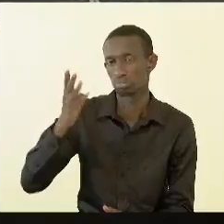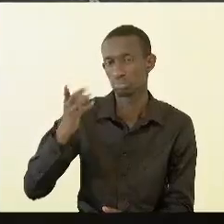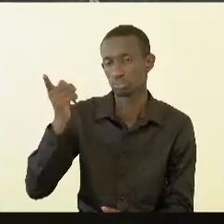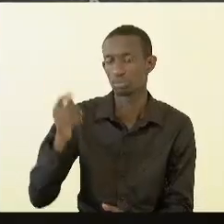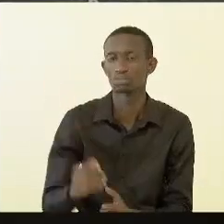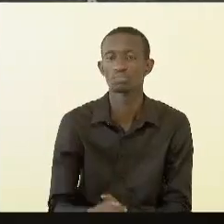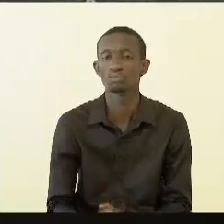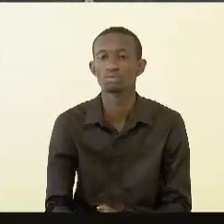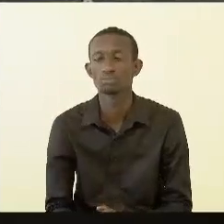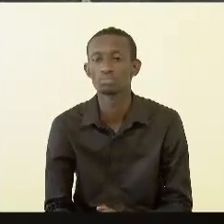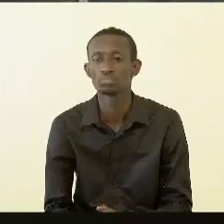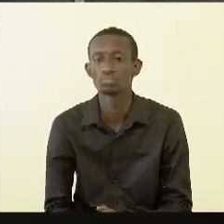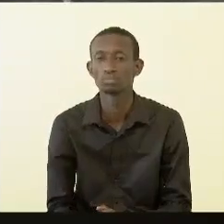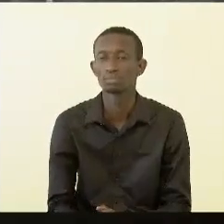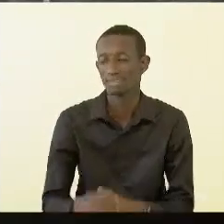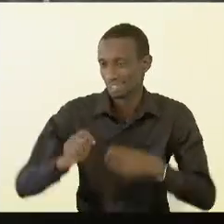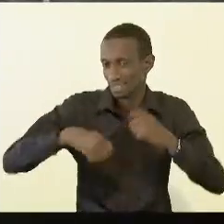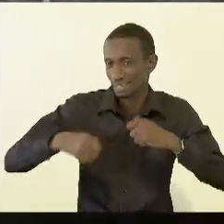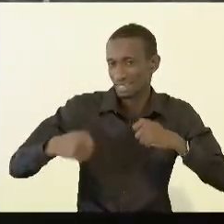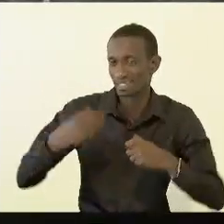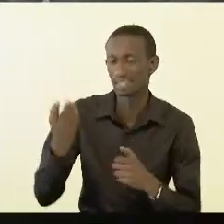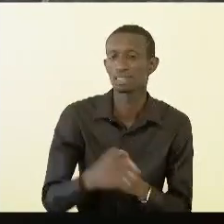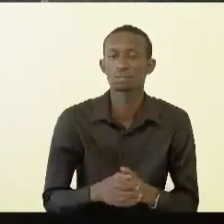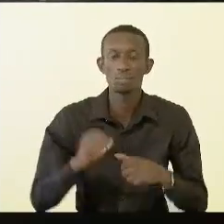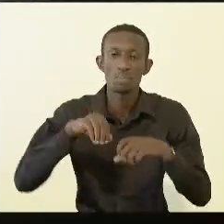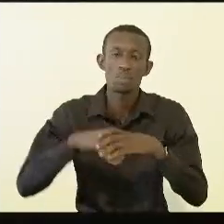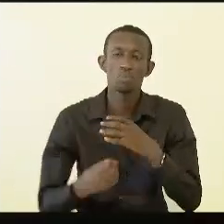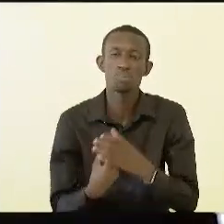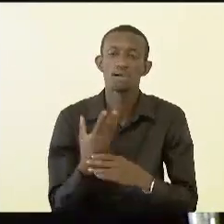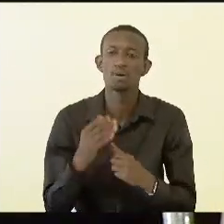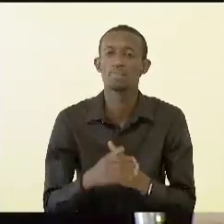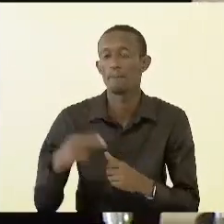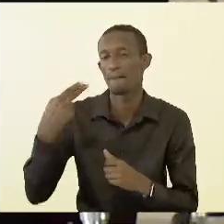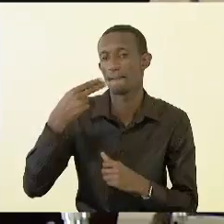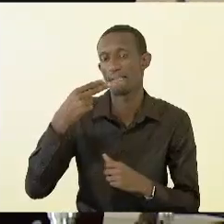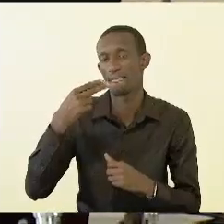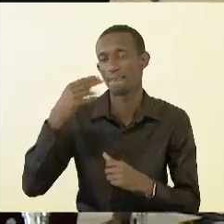other flask. So this reaction produces the hydrogen chloride